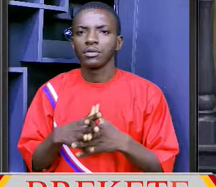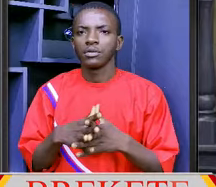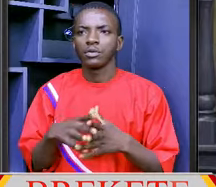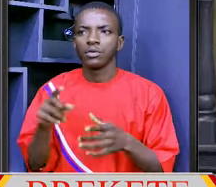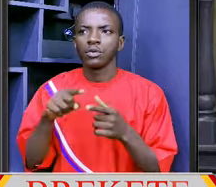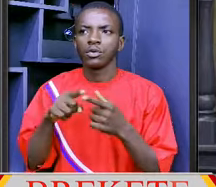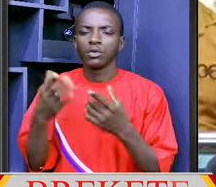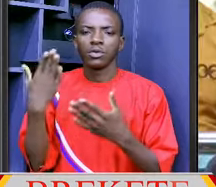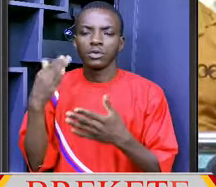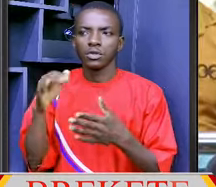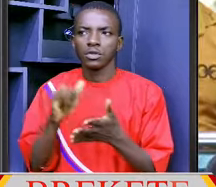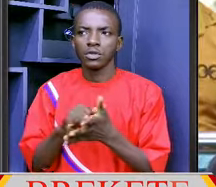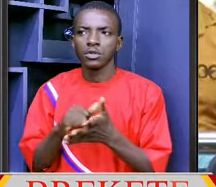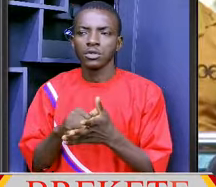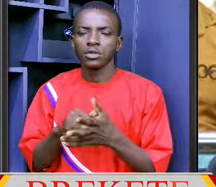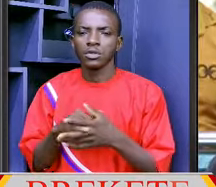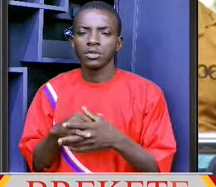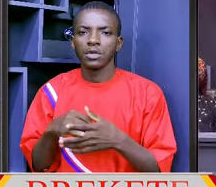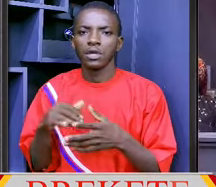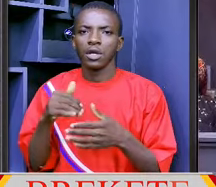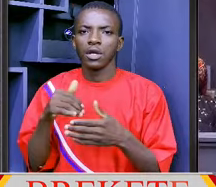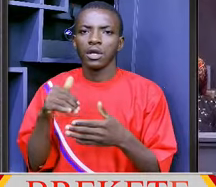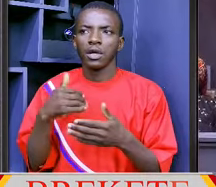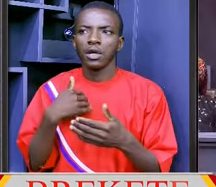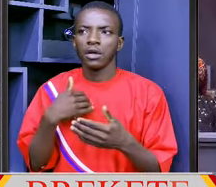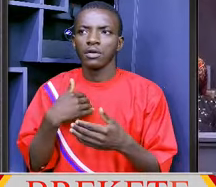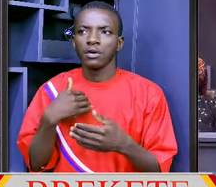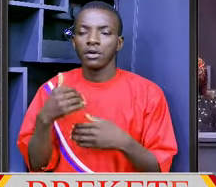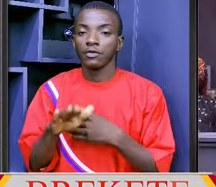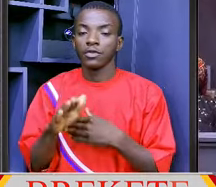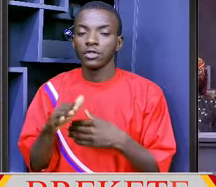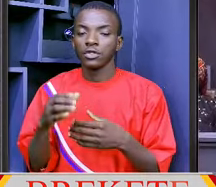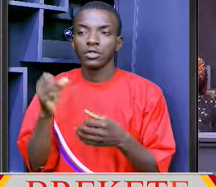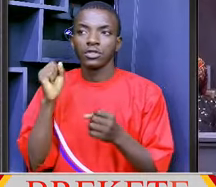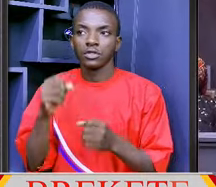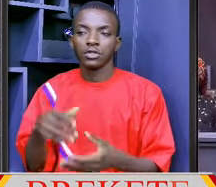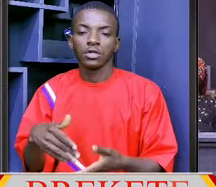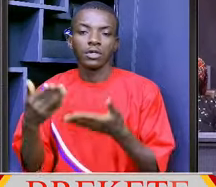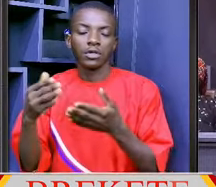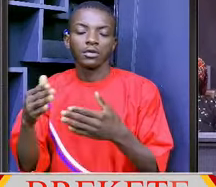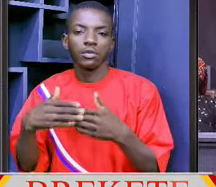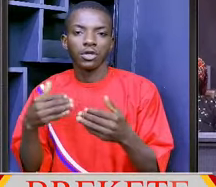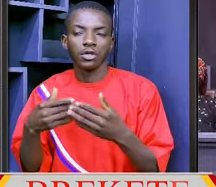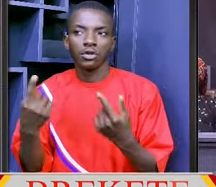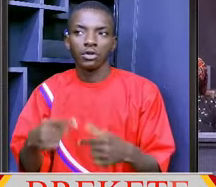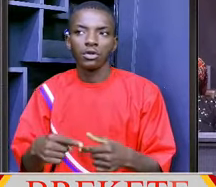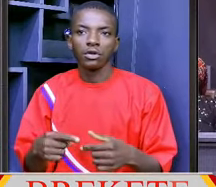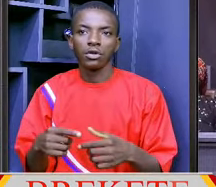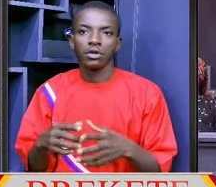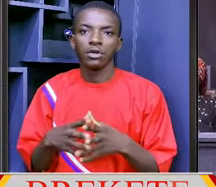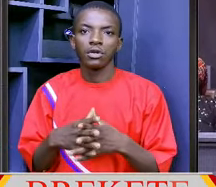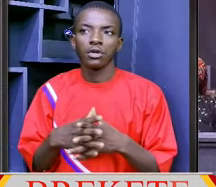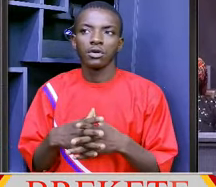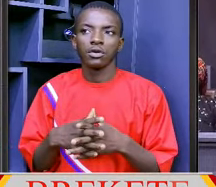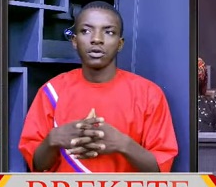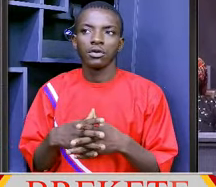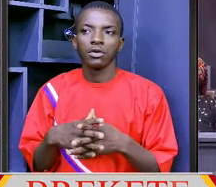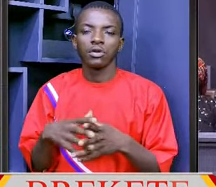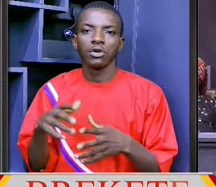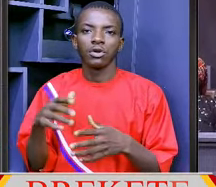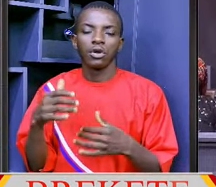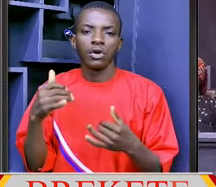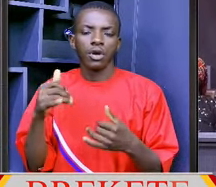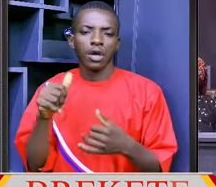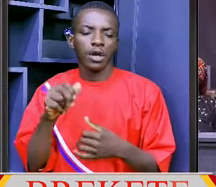when was that? Sir, for after she carried the matter. No, here. Sir. No, sir. No, sir. The, consultant Ike called